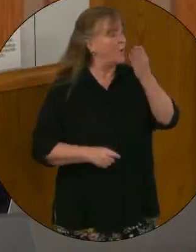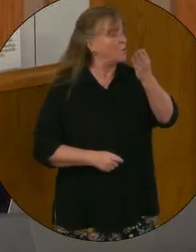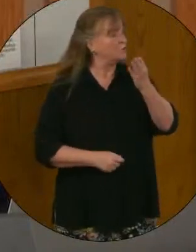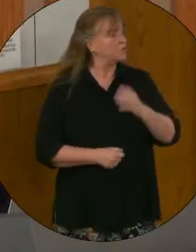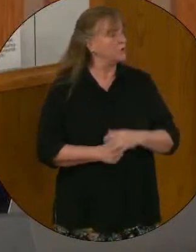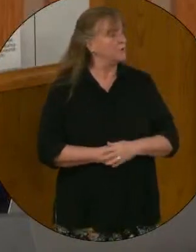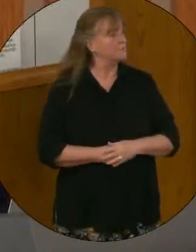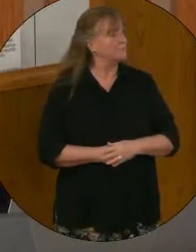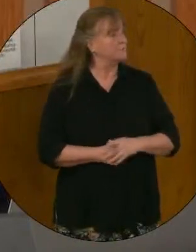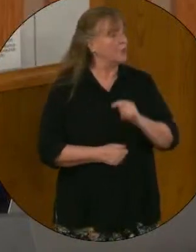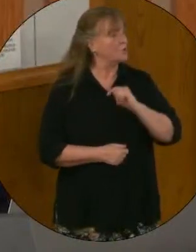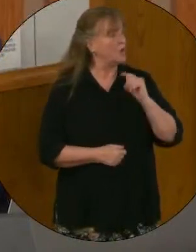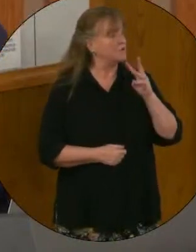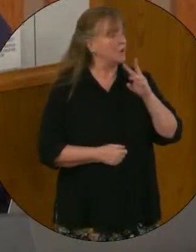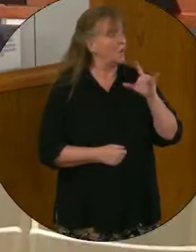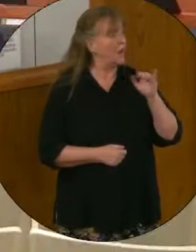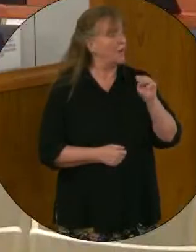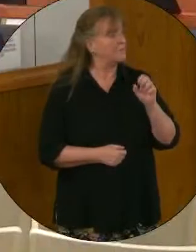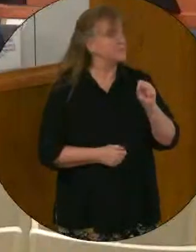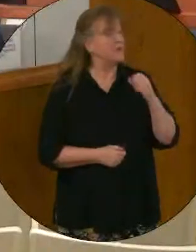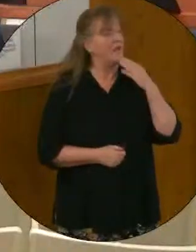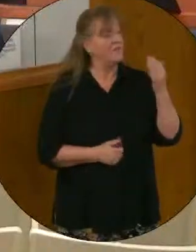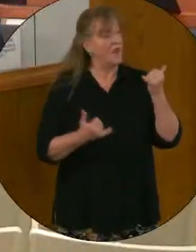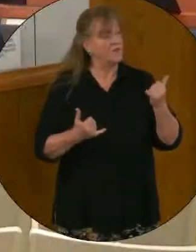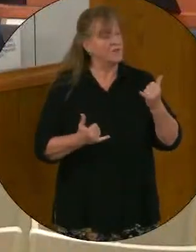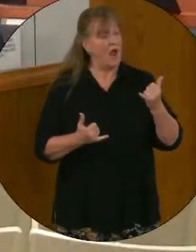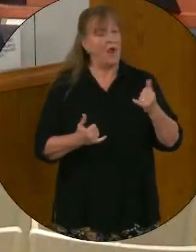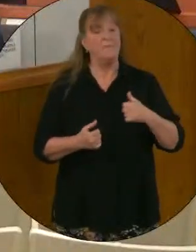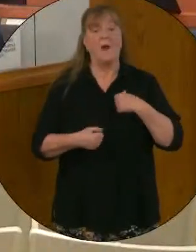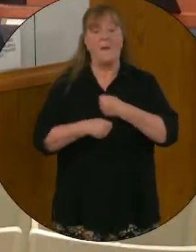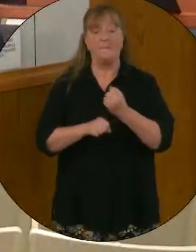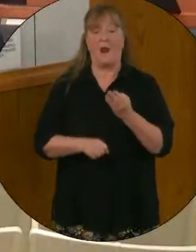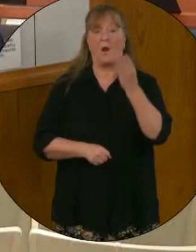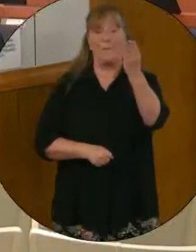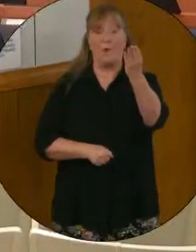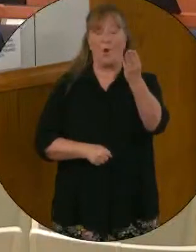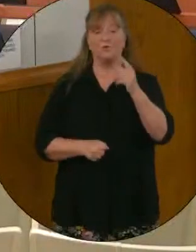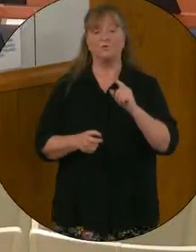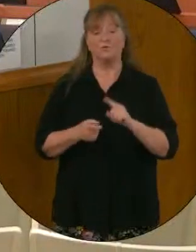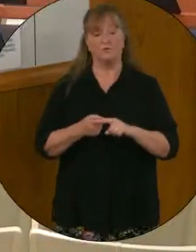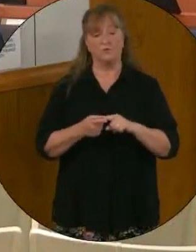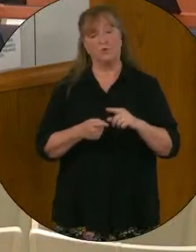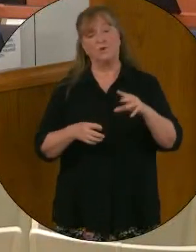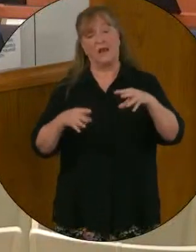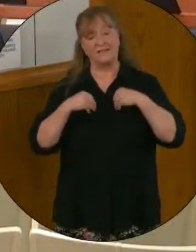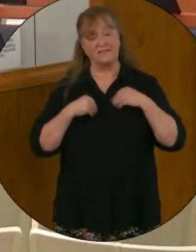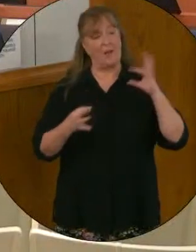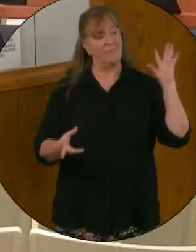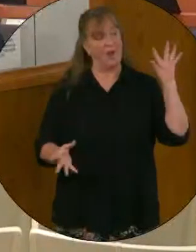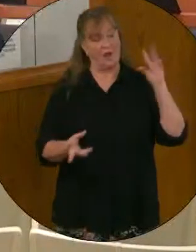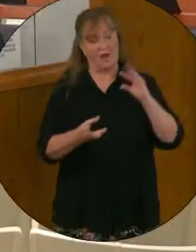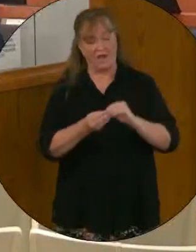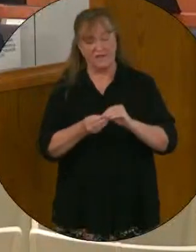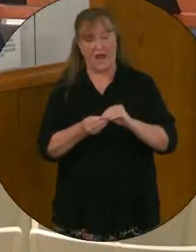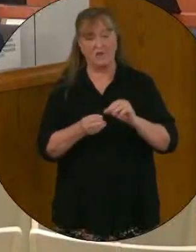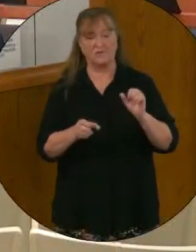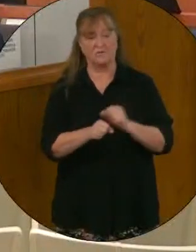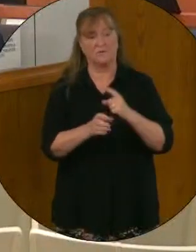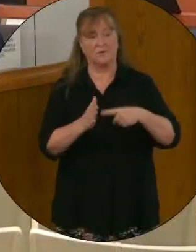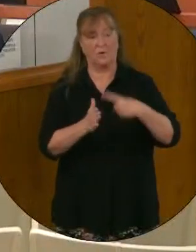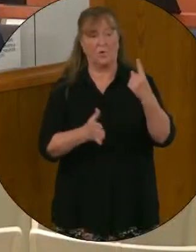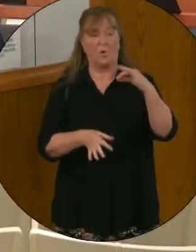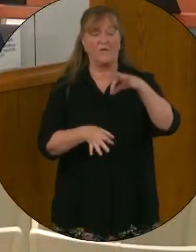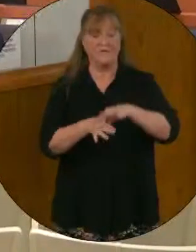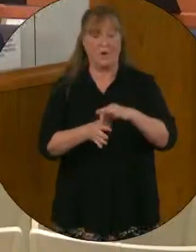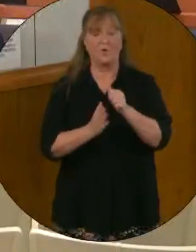Trustee Williams. Thank you. At this time, I'd like to make a motion to adopt the consent agenda as presented. Thank you, Trustee